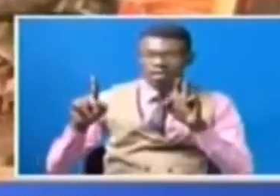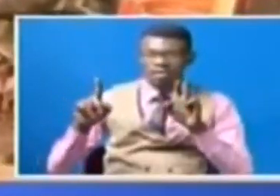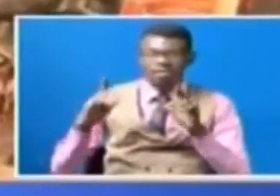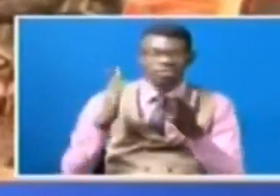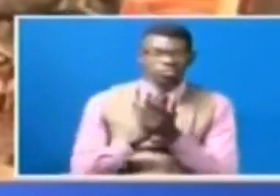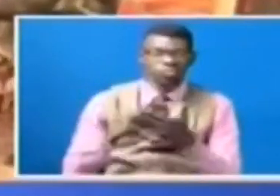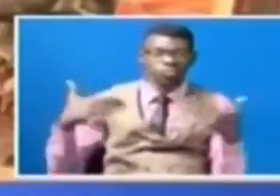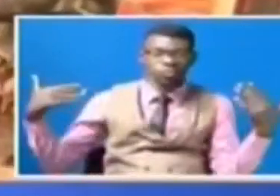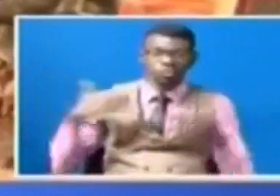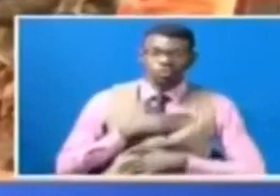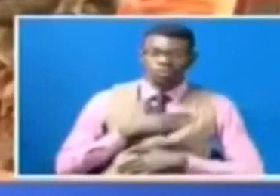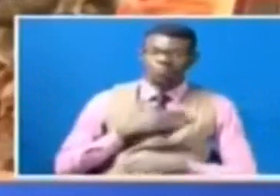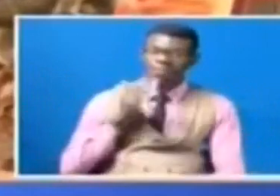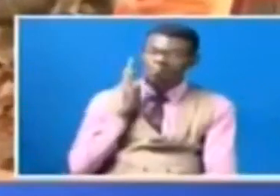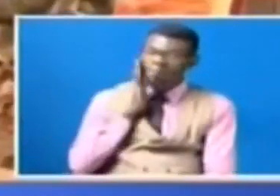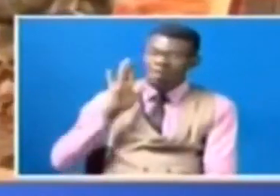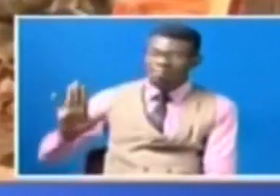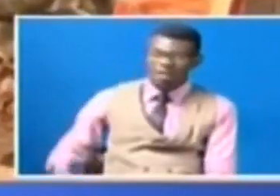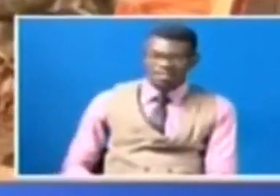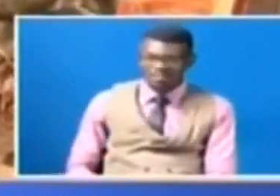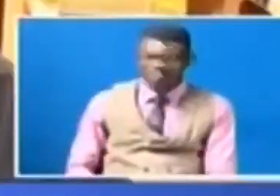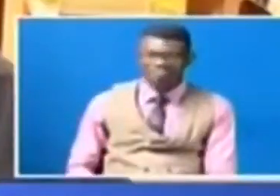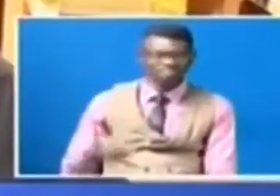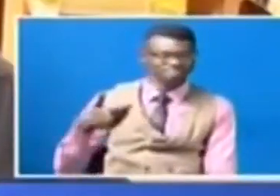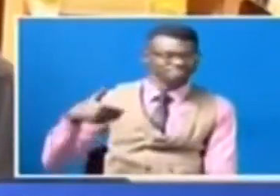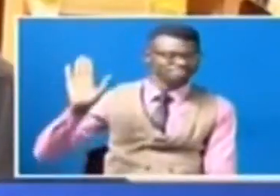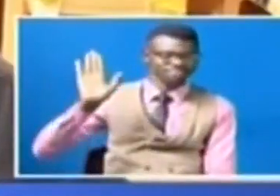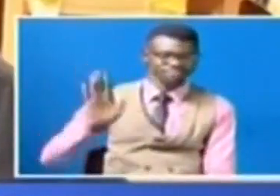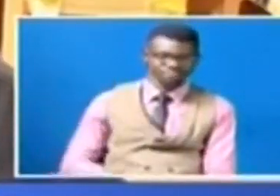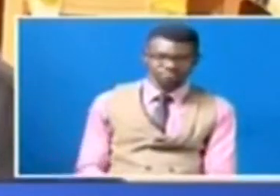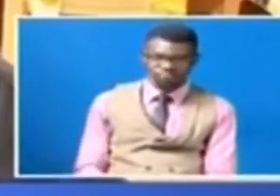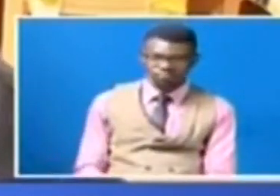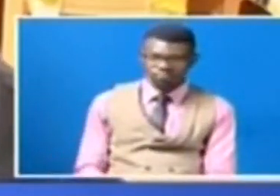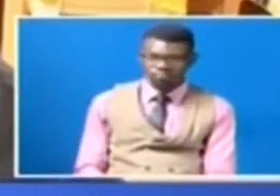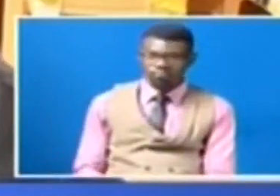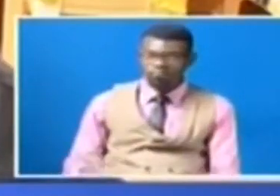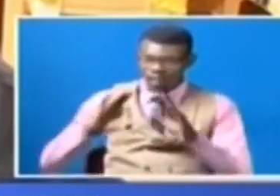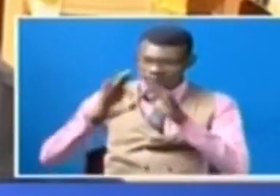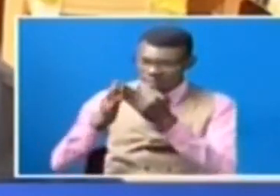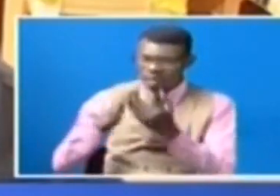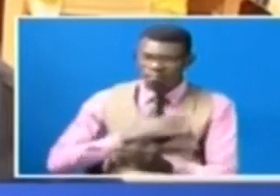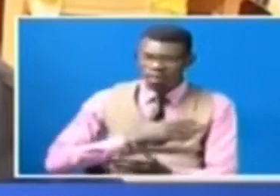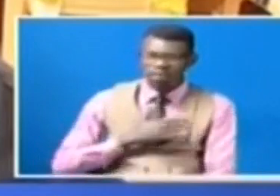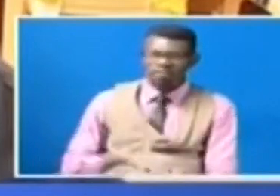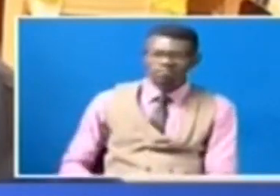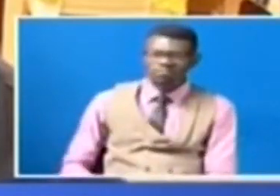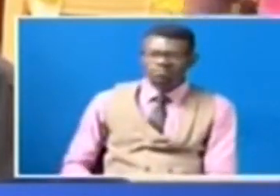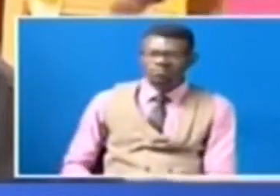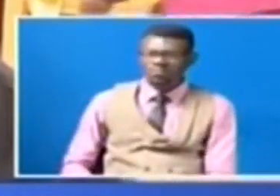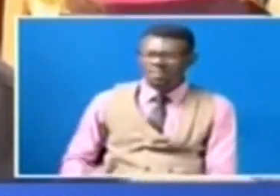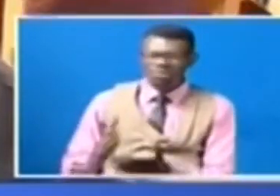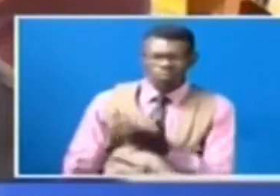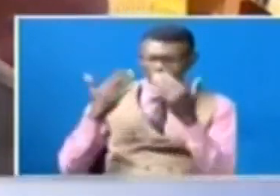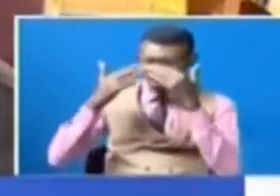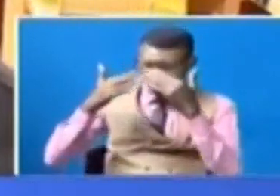rude shock. His mother turned her back on him. Family kuna time ilifika sasa wakakuwa ni kama wame give up